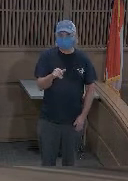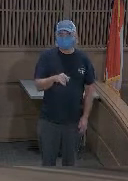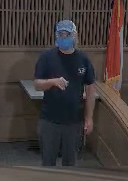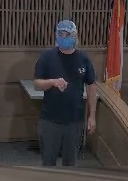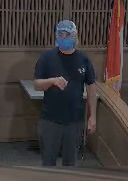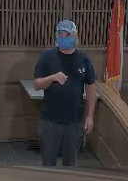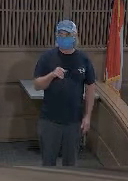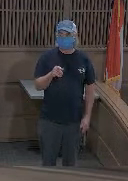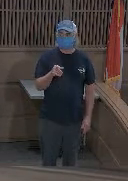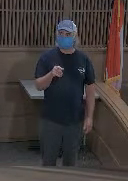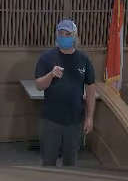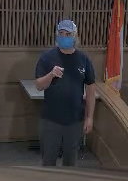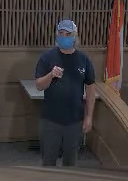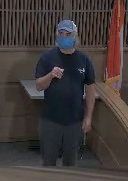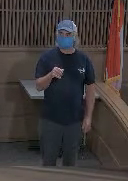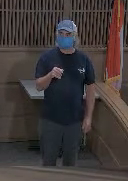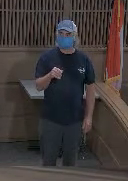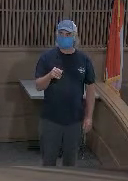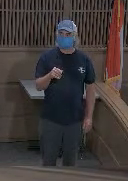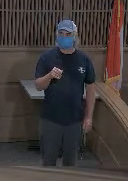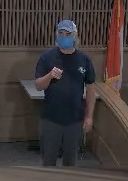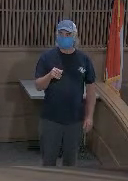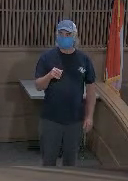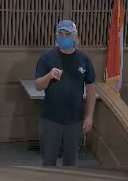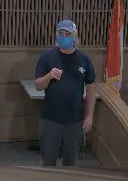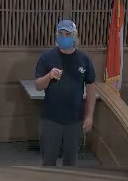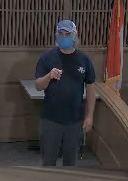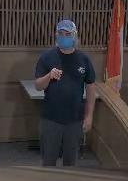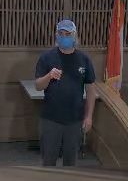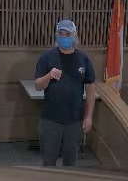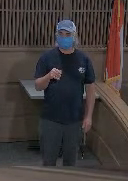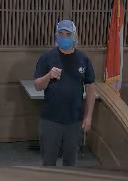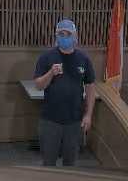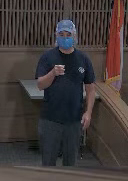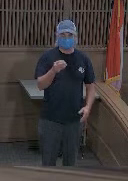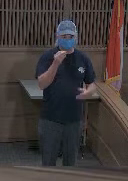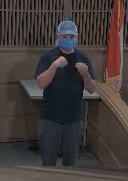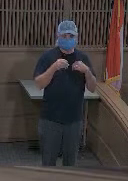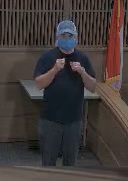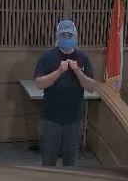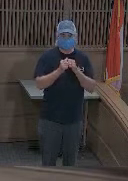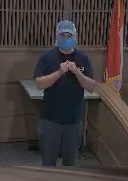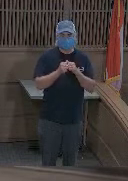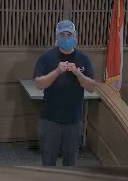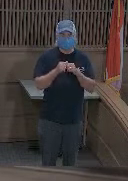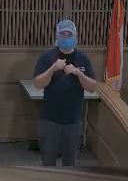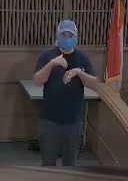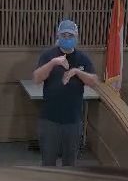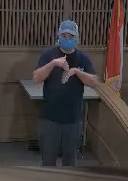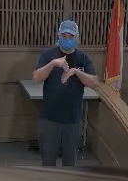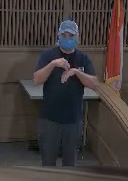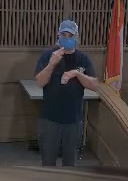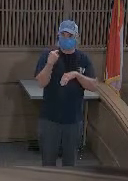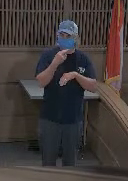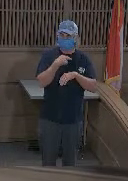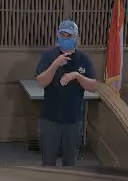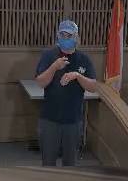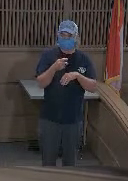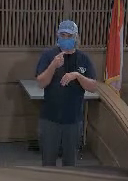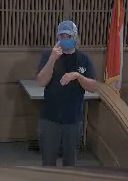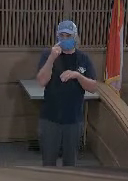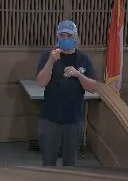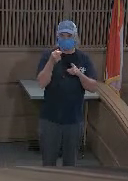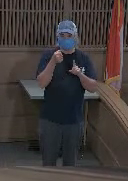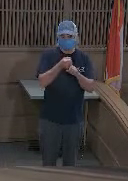They had a meal together at a restaurant. Pretty sure that they both were infected on